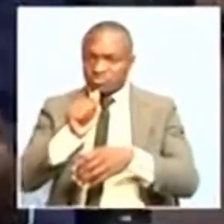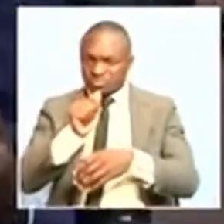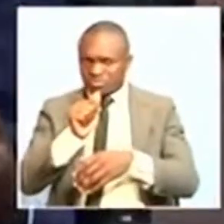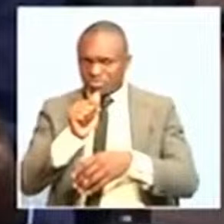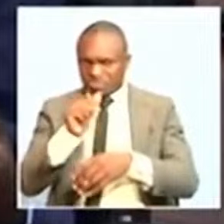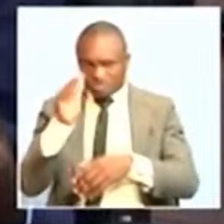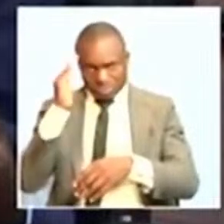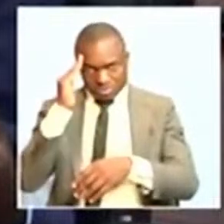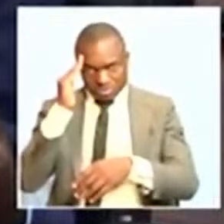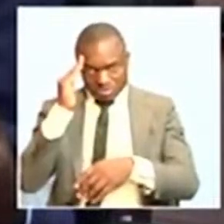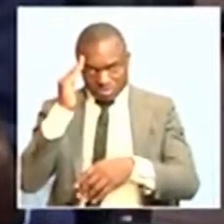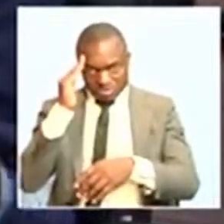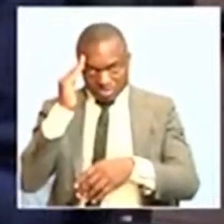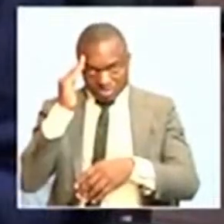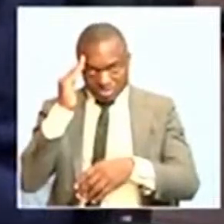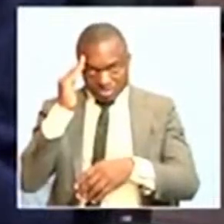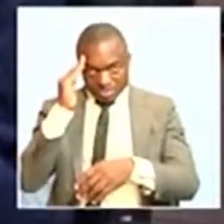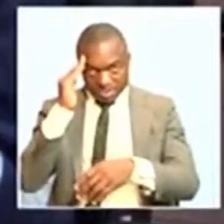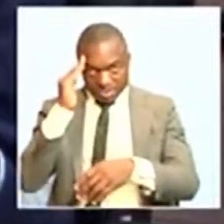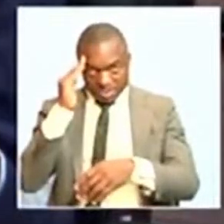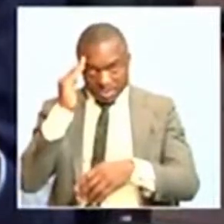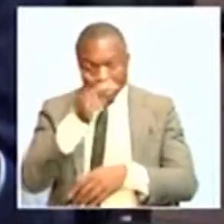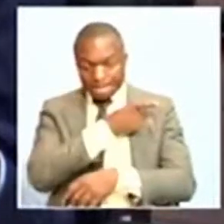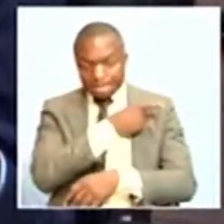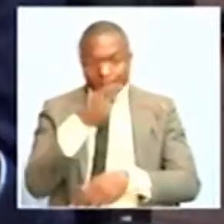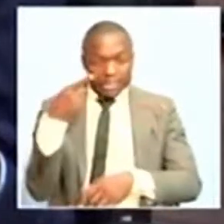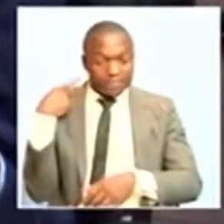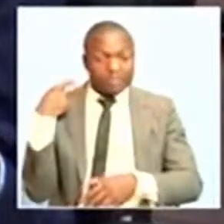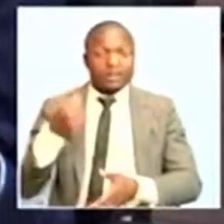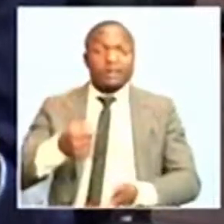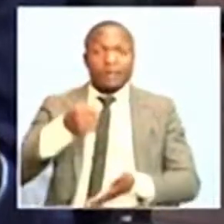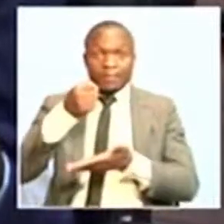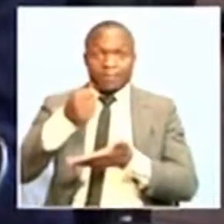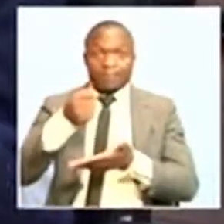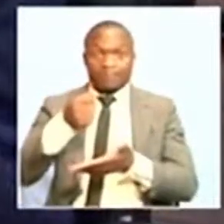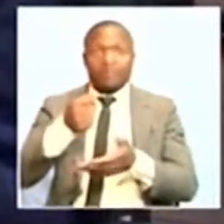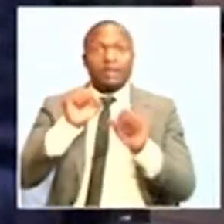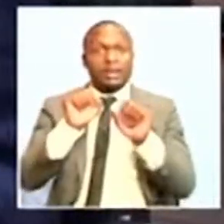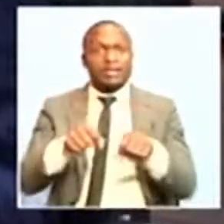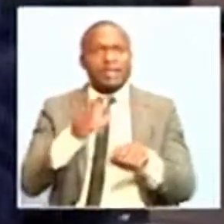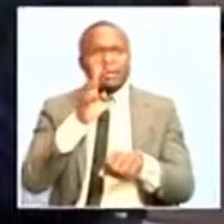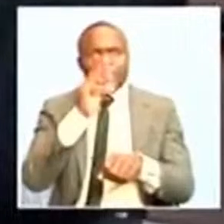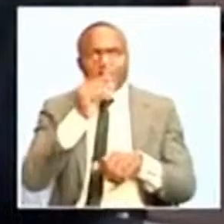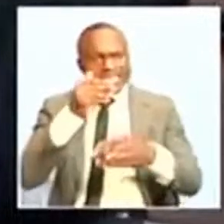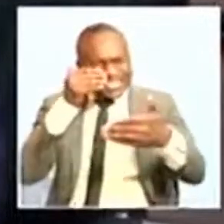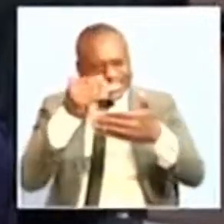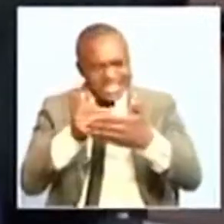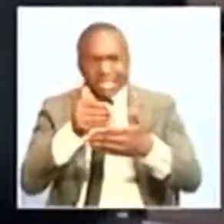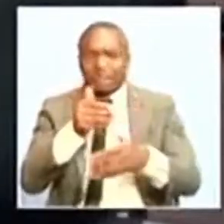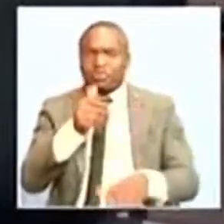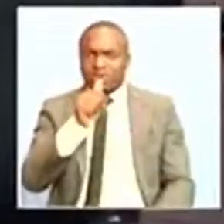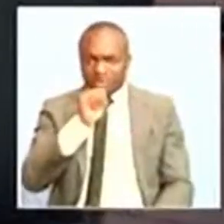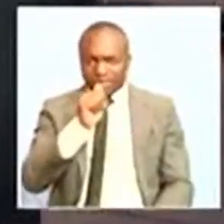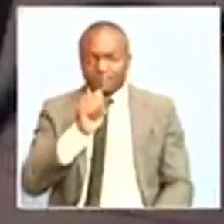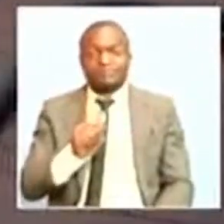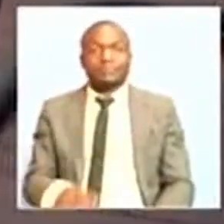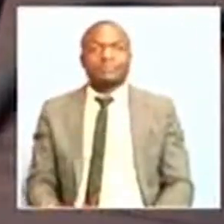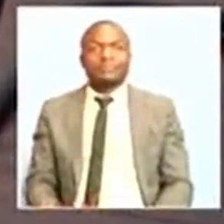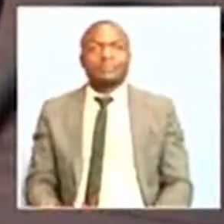the Parliamentary Budget Office did also inquire. You can maybe speak closer to the mic so that since we